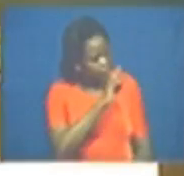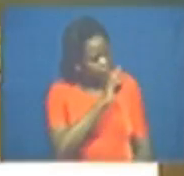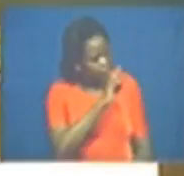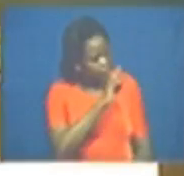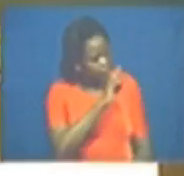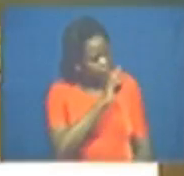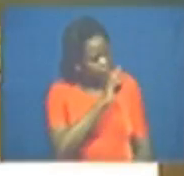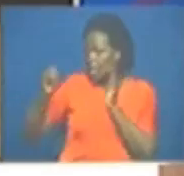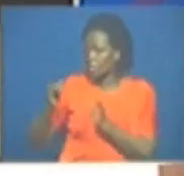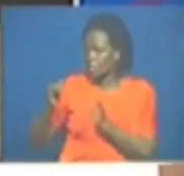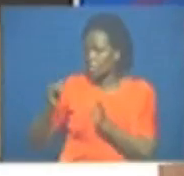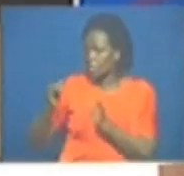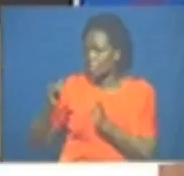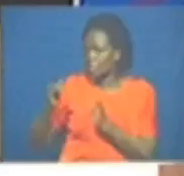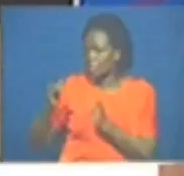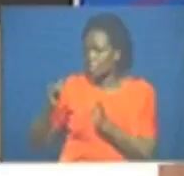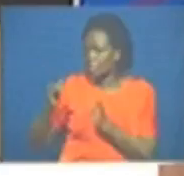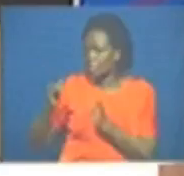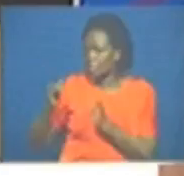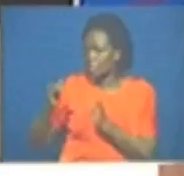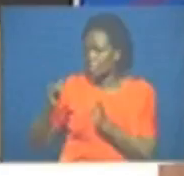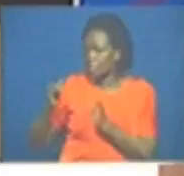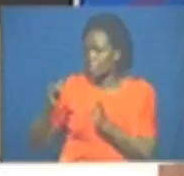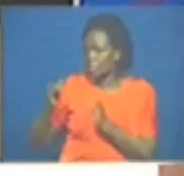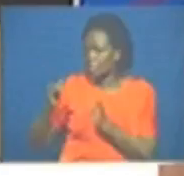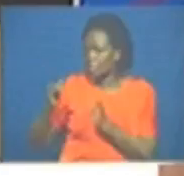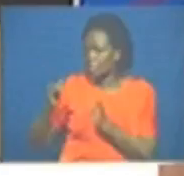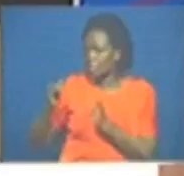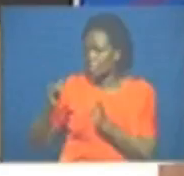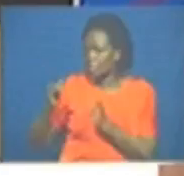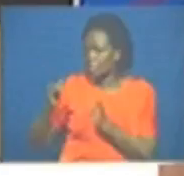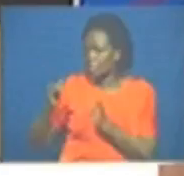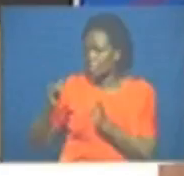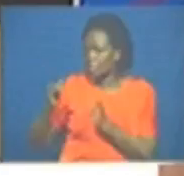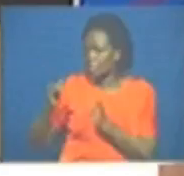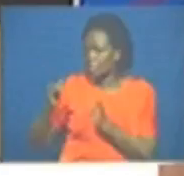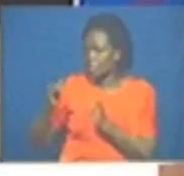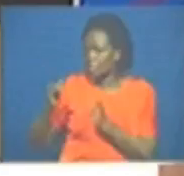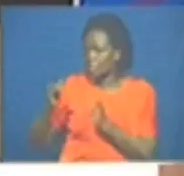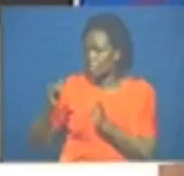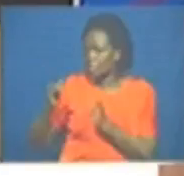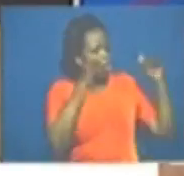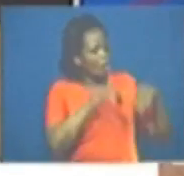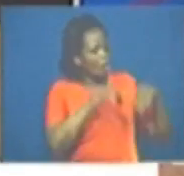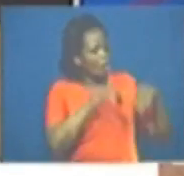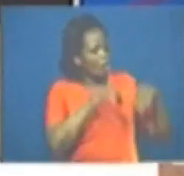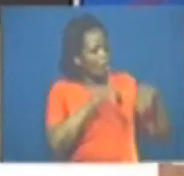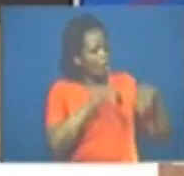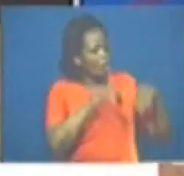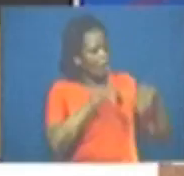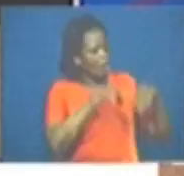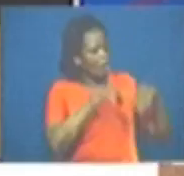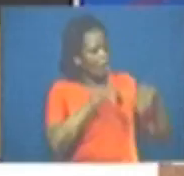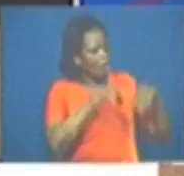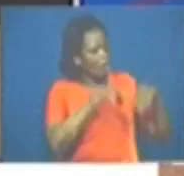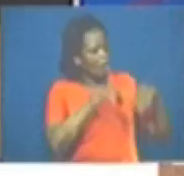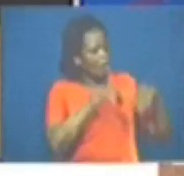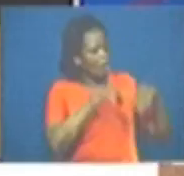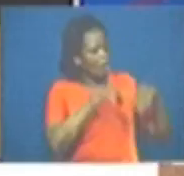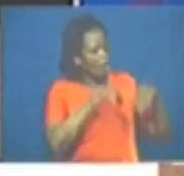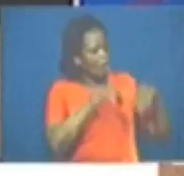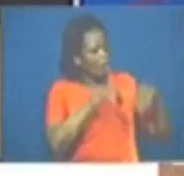Mm-hmm. And you're so fortunate to be hosting the Devolution Conference. Yes. So right. there are quite a number of things which have been